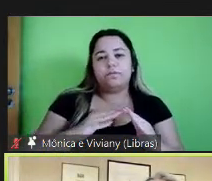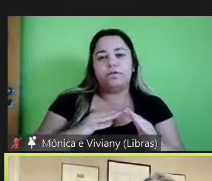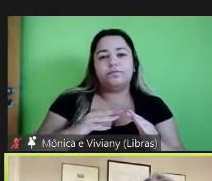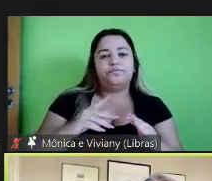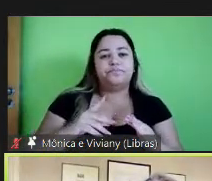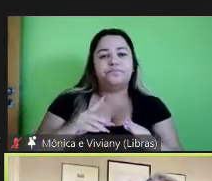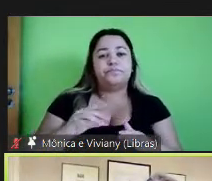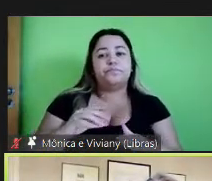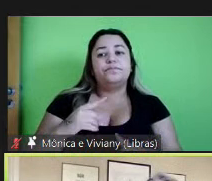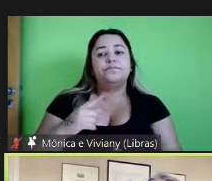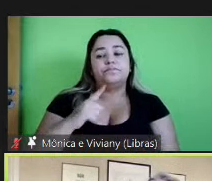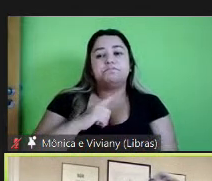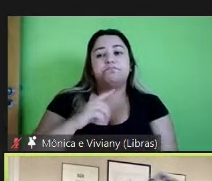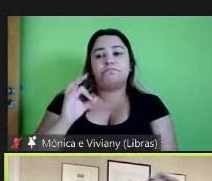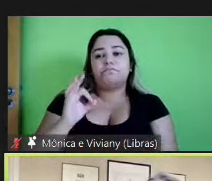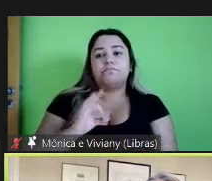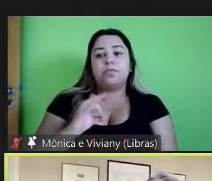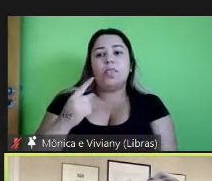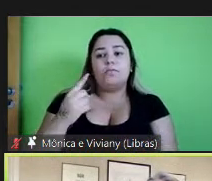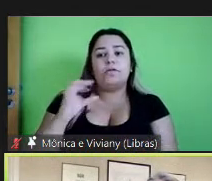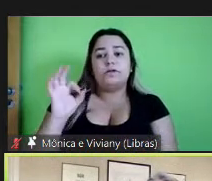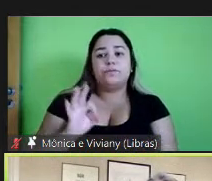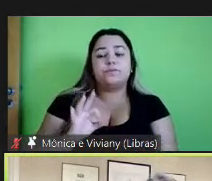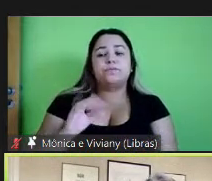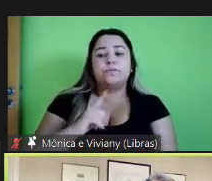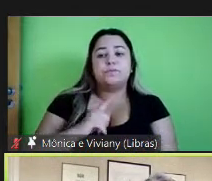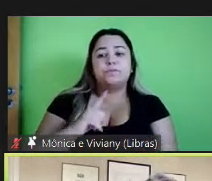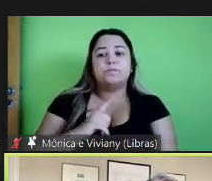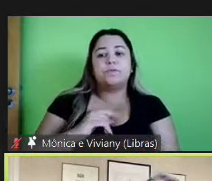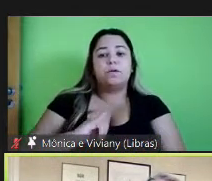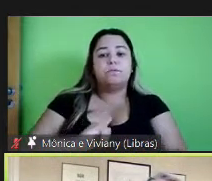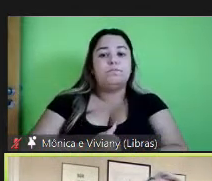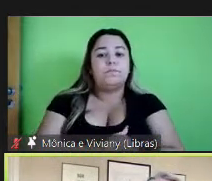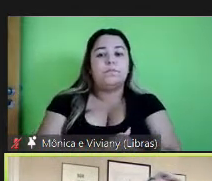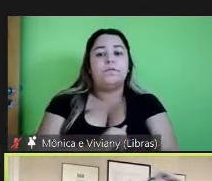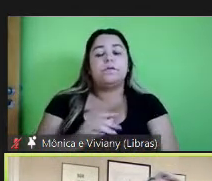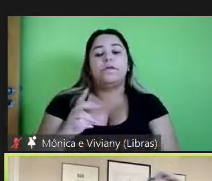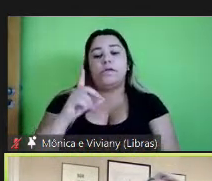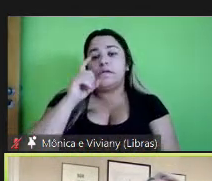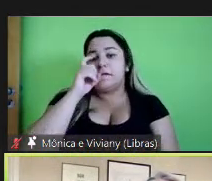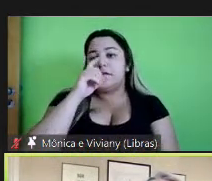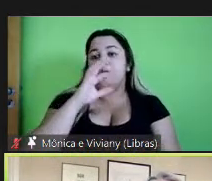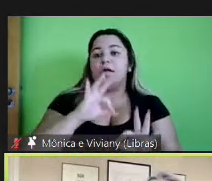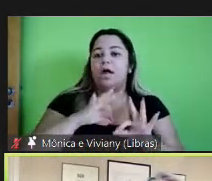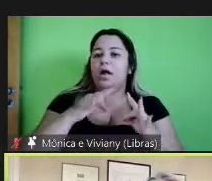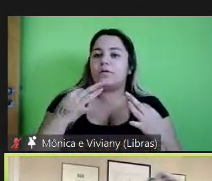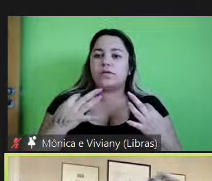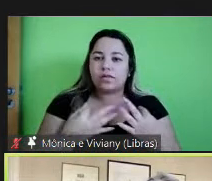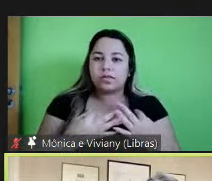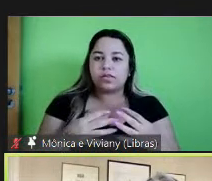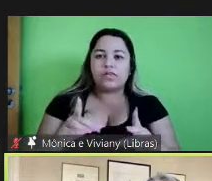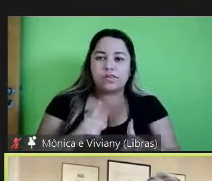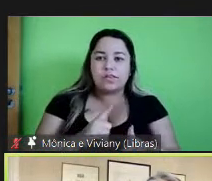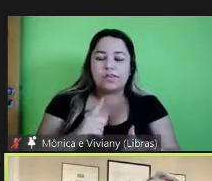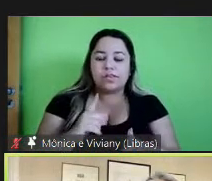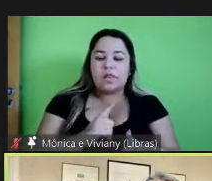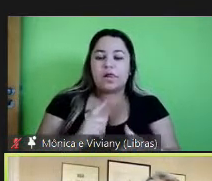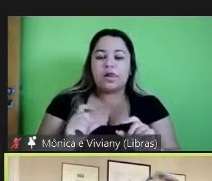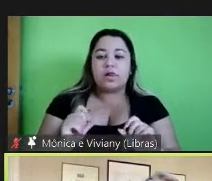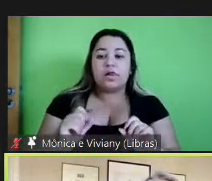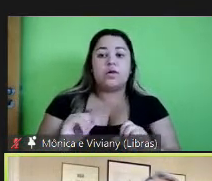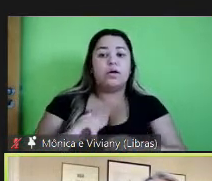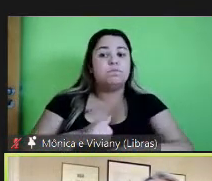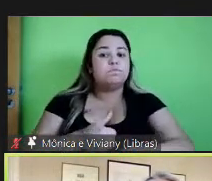me as a family physician, that means that a large proportion of the patients that I see have obesity and comorbidities. And you would think